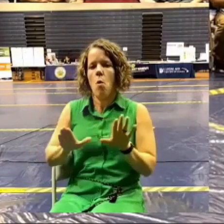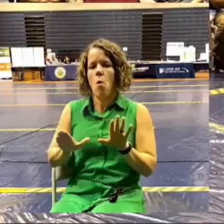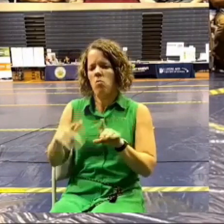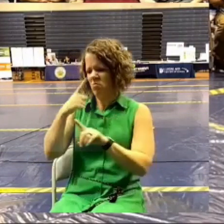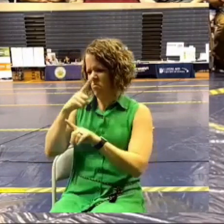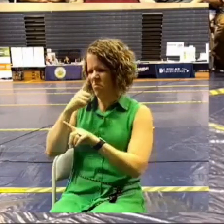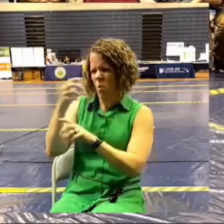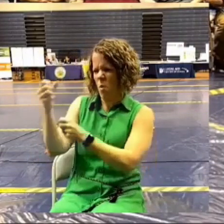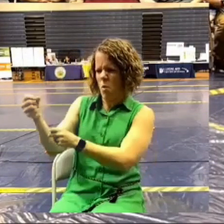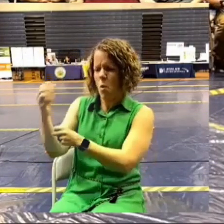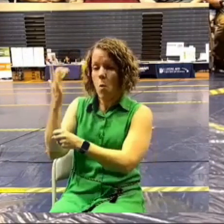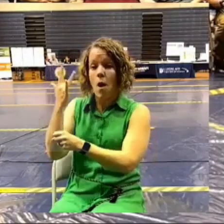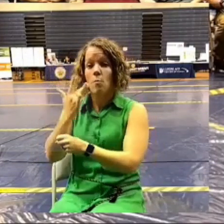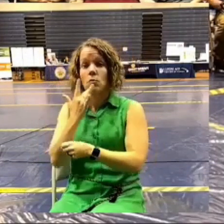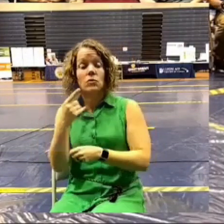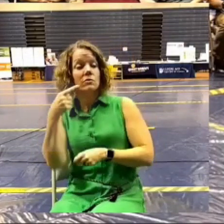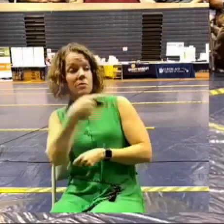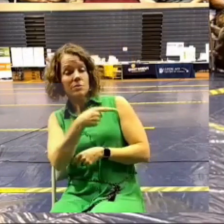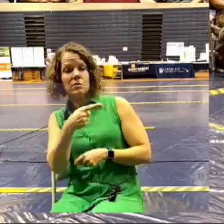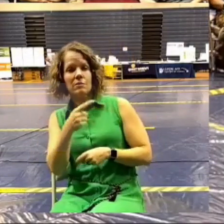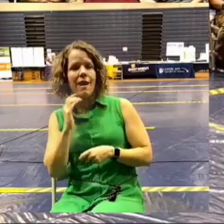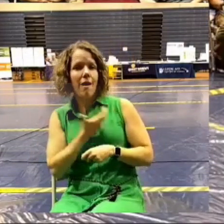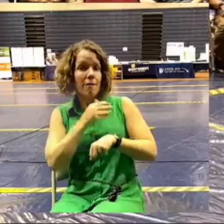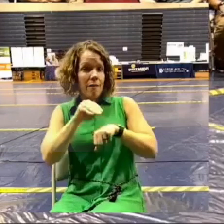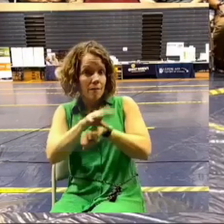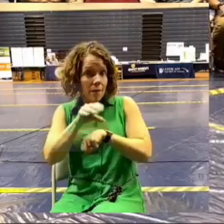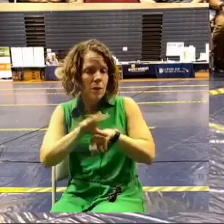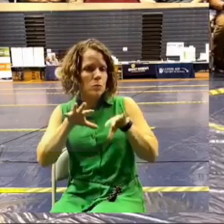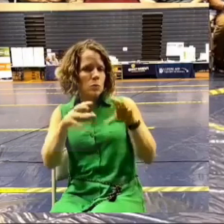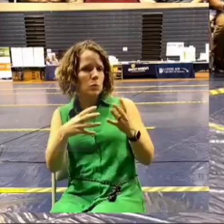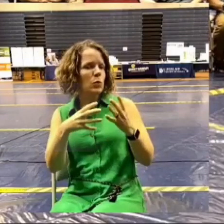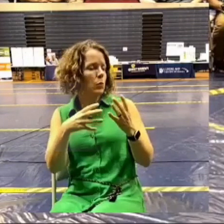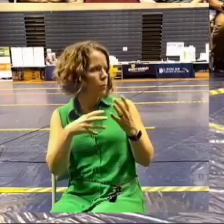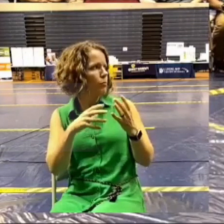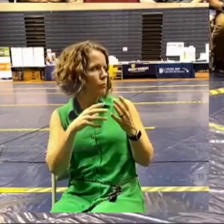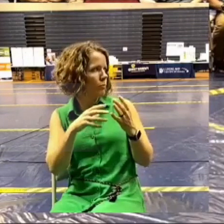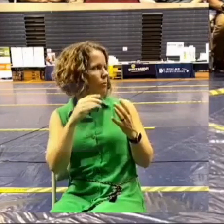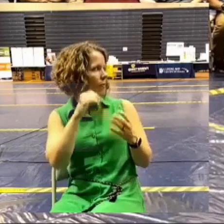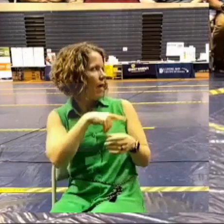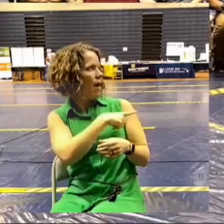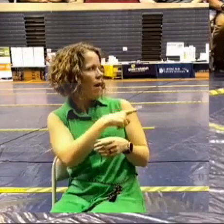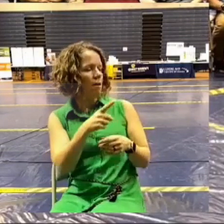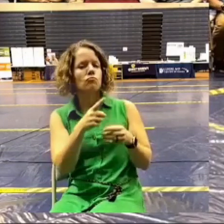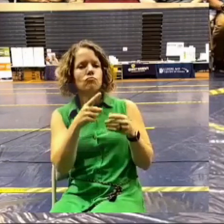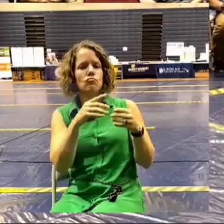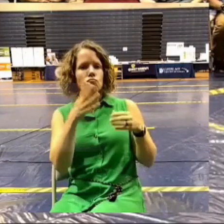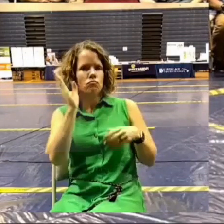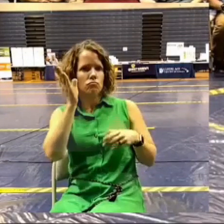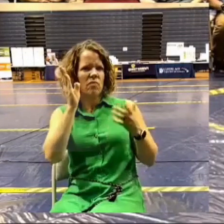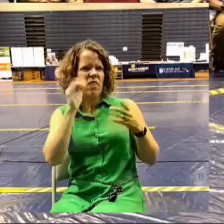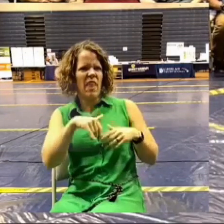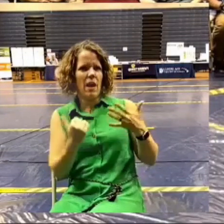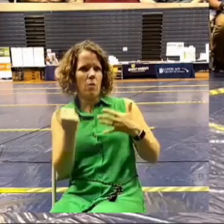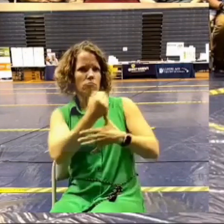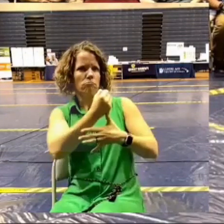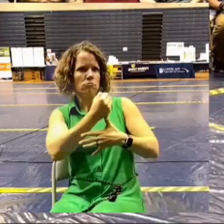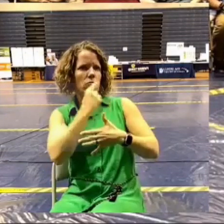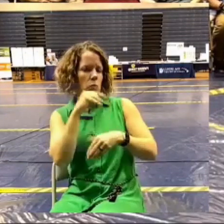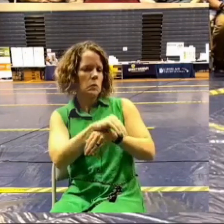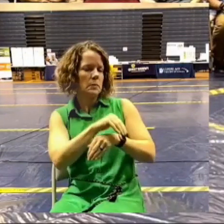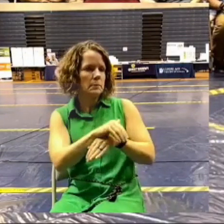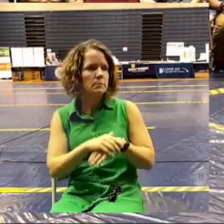allow for the presentation by Shane Ogawa. So if you don't mind, when you have a question, you raise your hand. I'm going to call you and the next person after